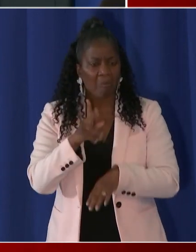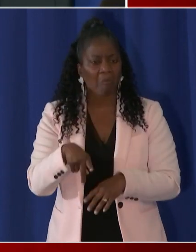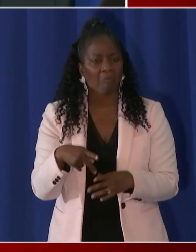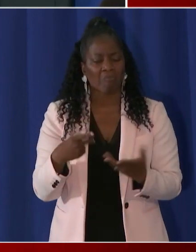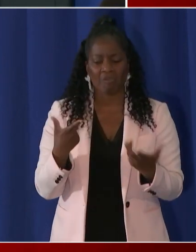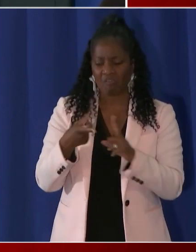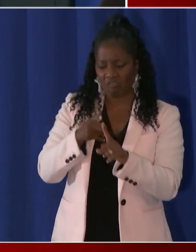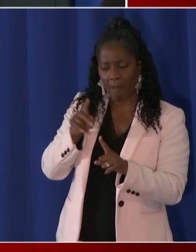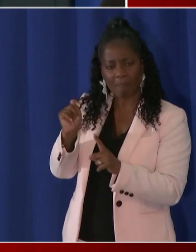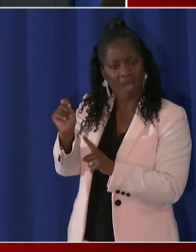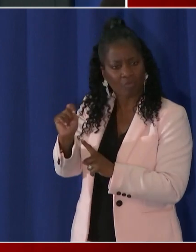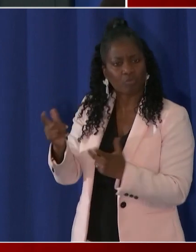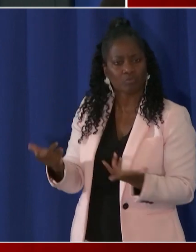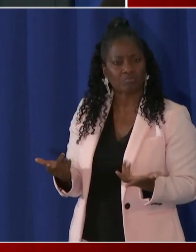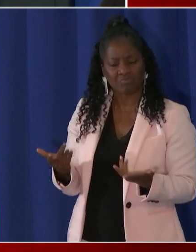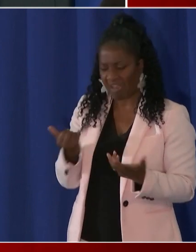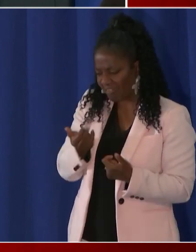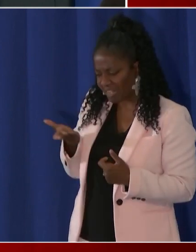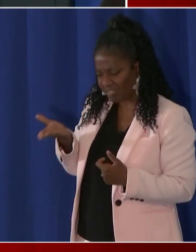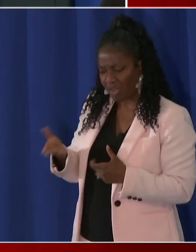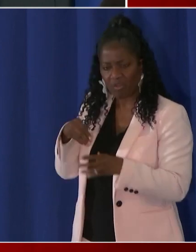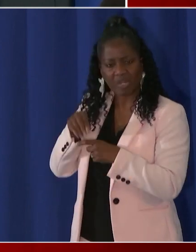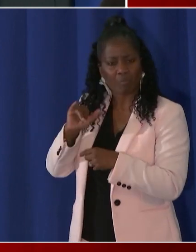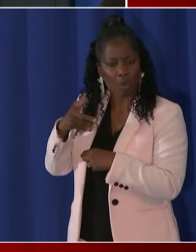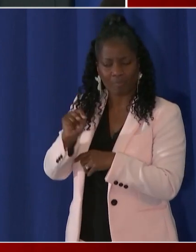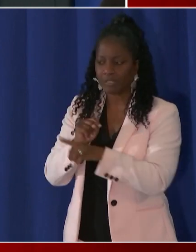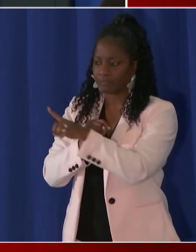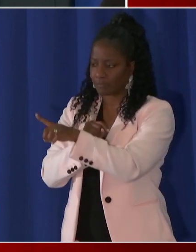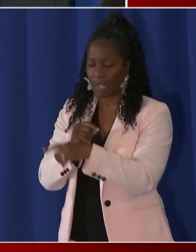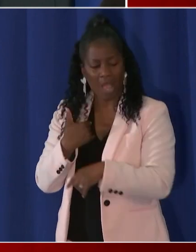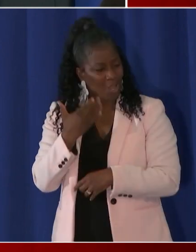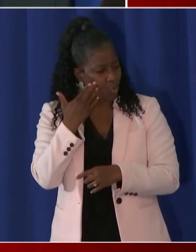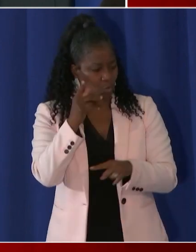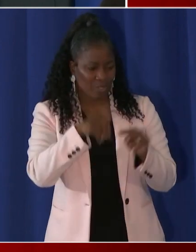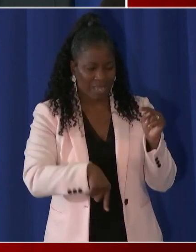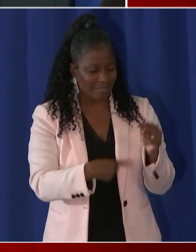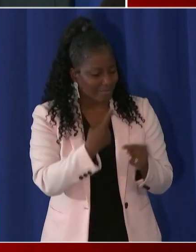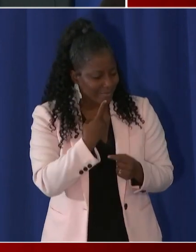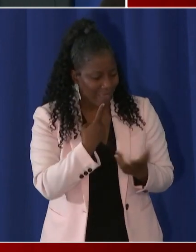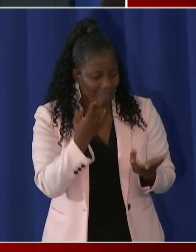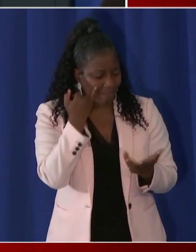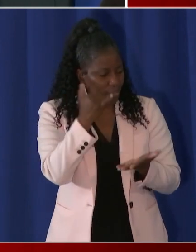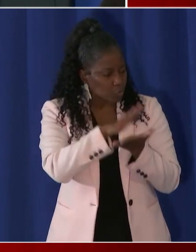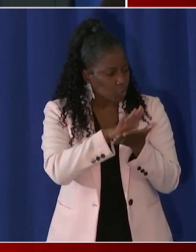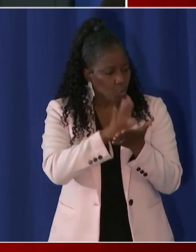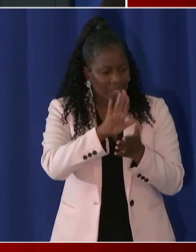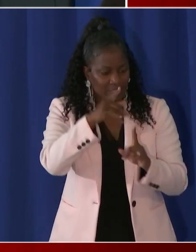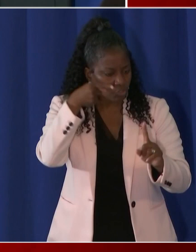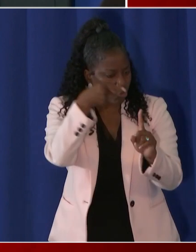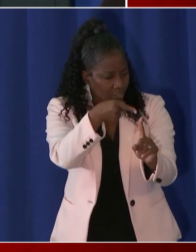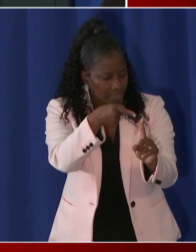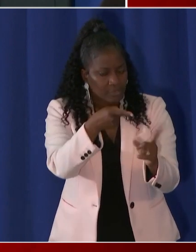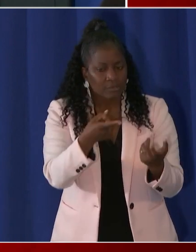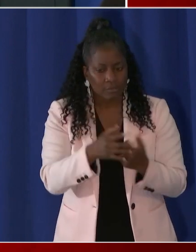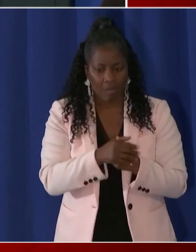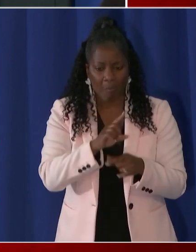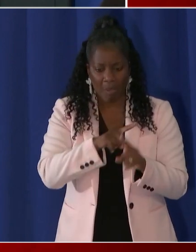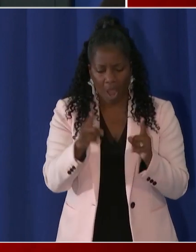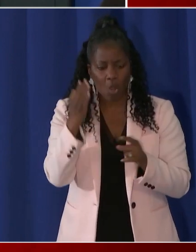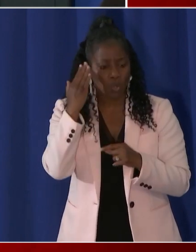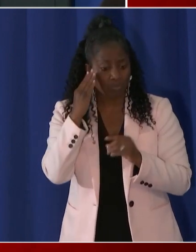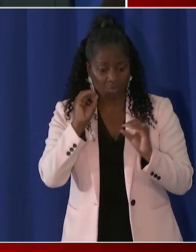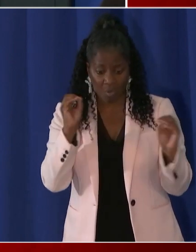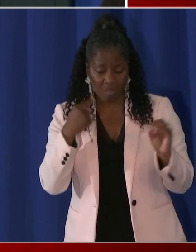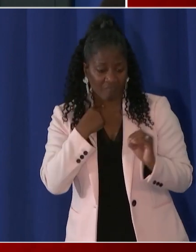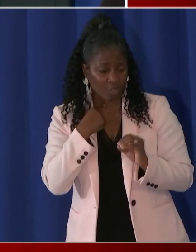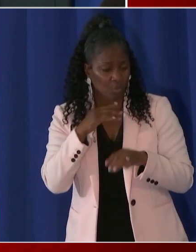the confinement of the bathroom of his apartment. Chief, I know you said you can't rule out whether or not the school was in fact targeted. Knowing that the victims